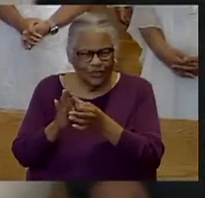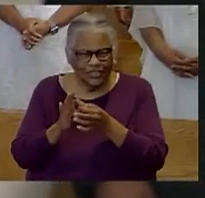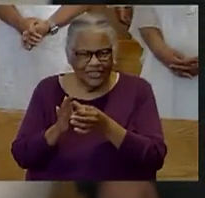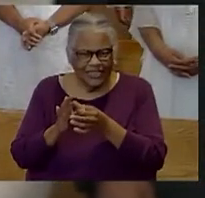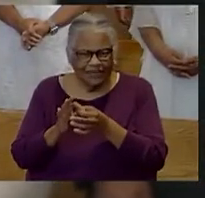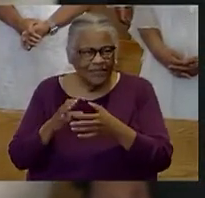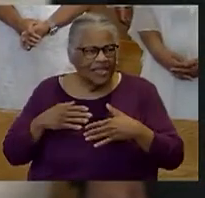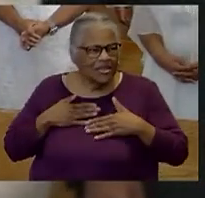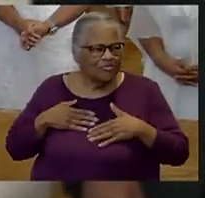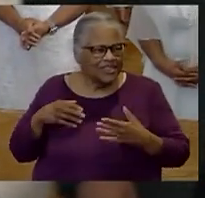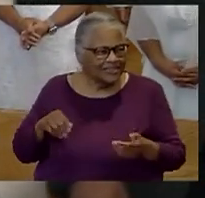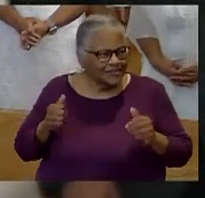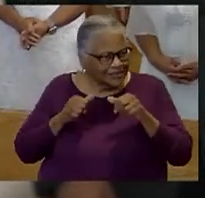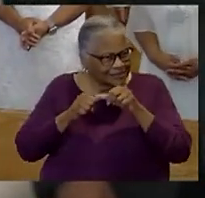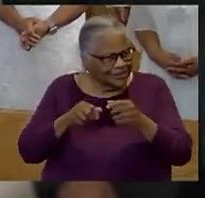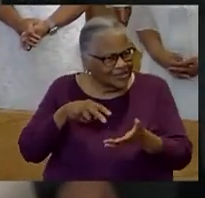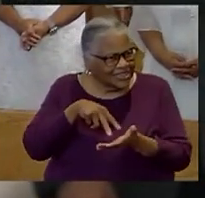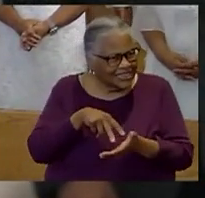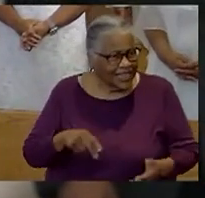stand.